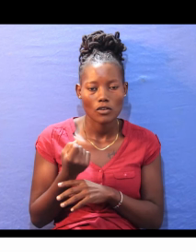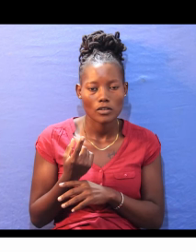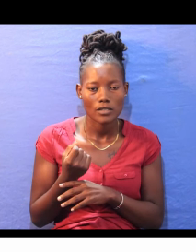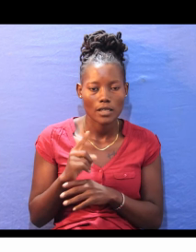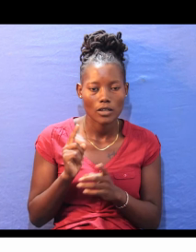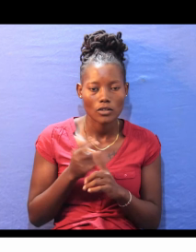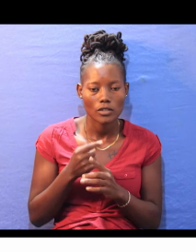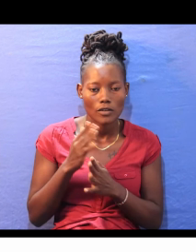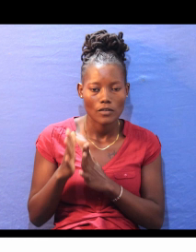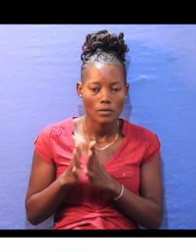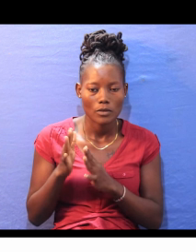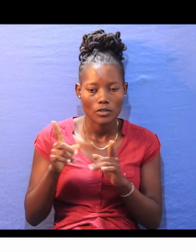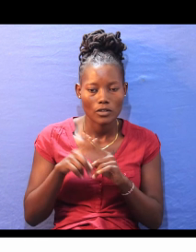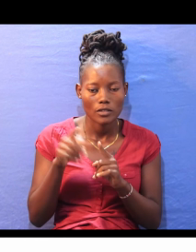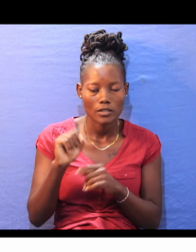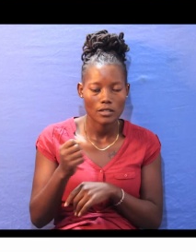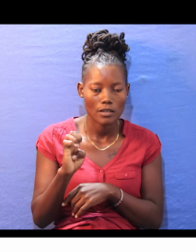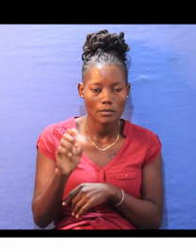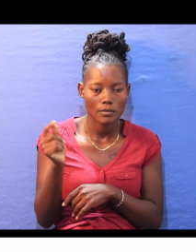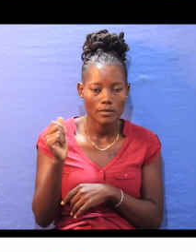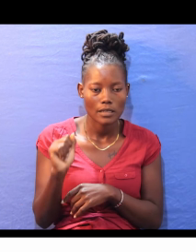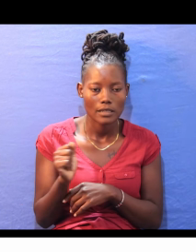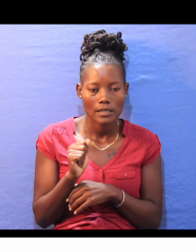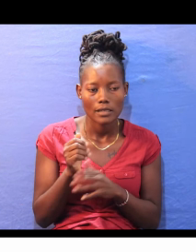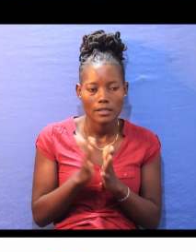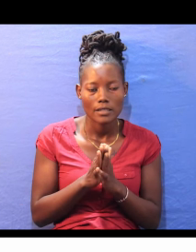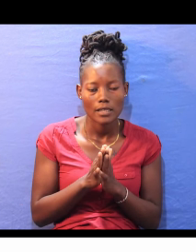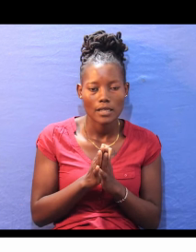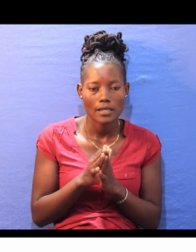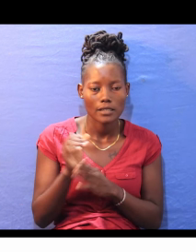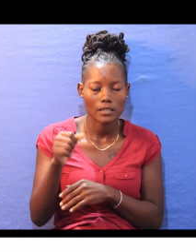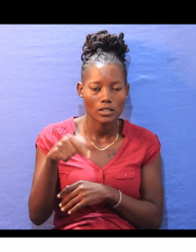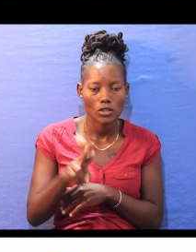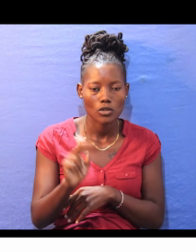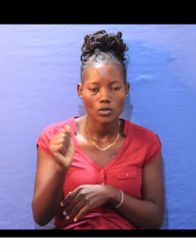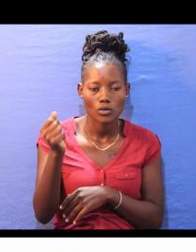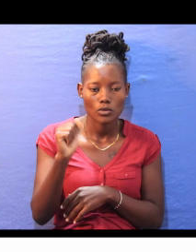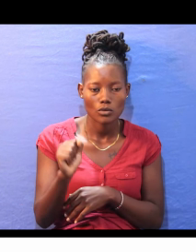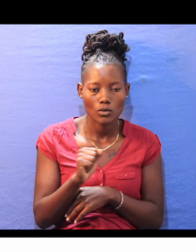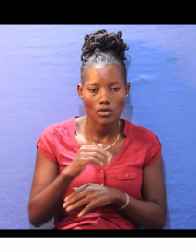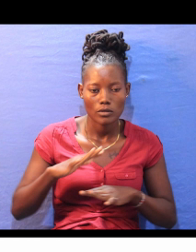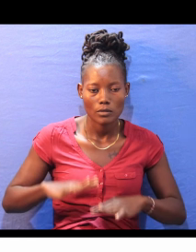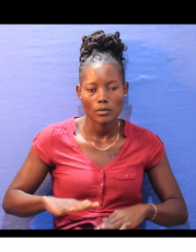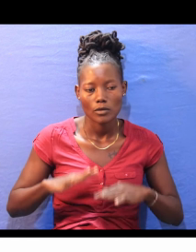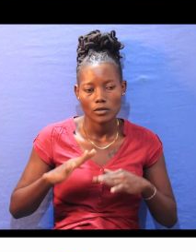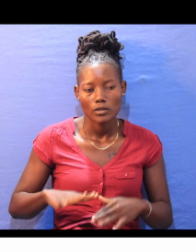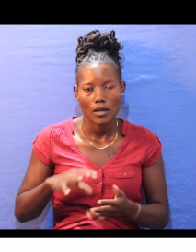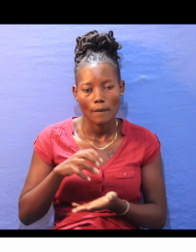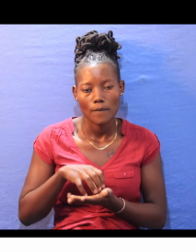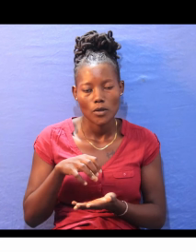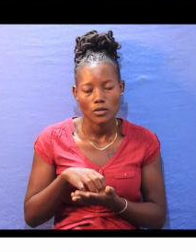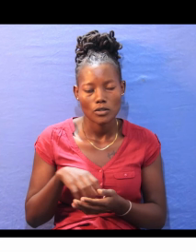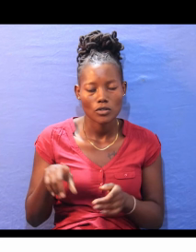different progressions, different sets, and we'll hold isometric lunges, squats, isometric push-up position,